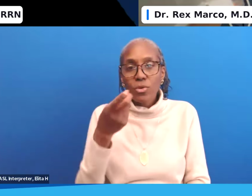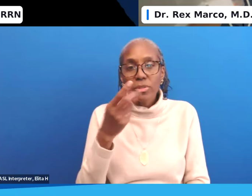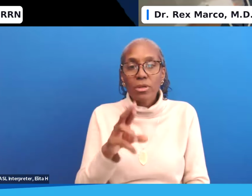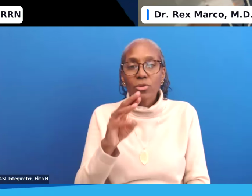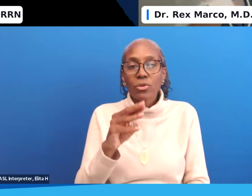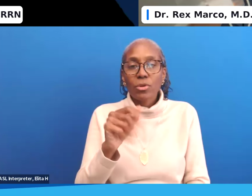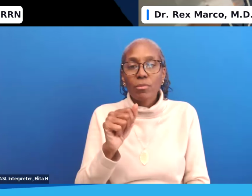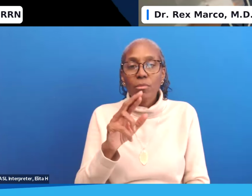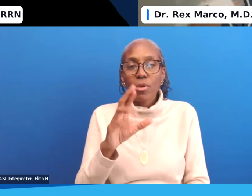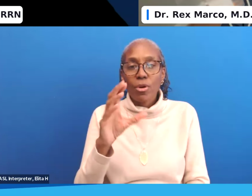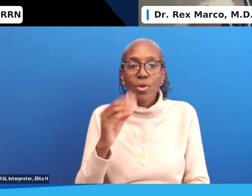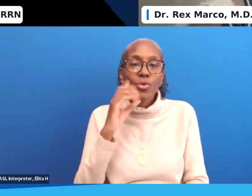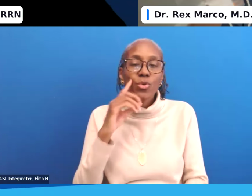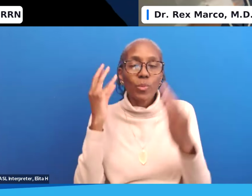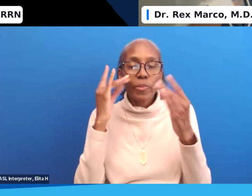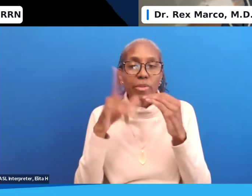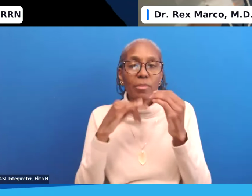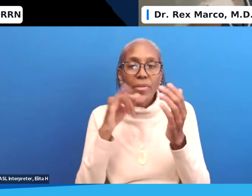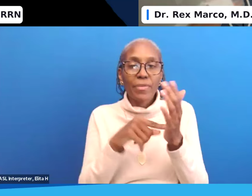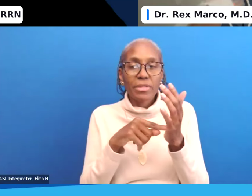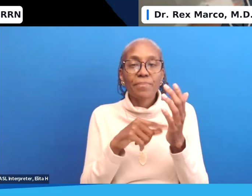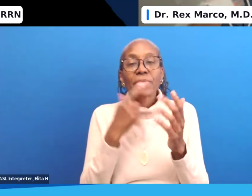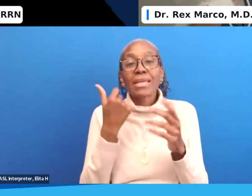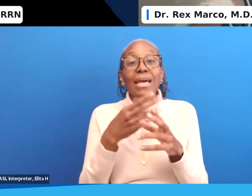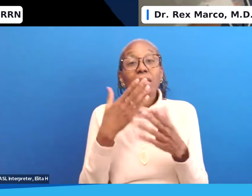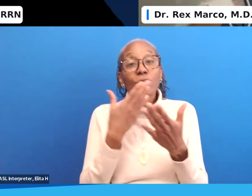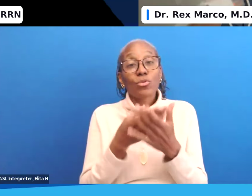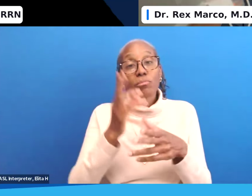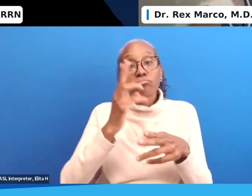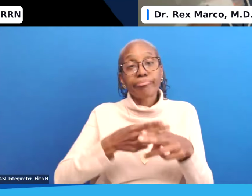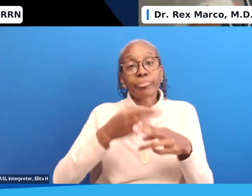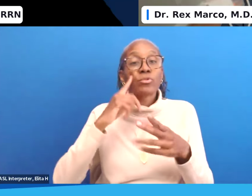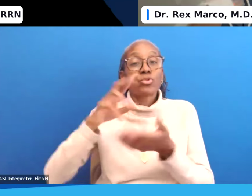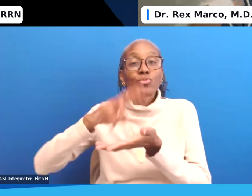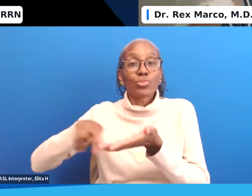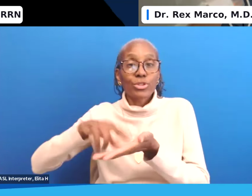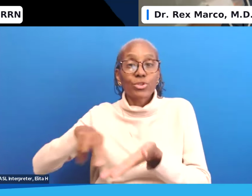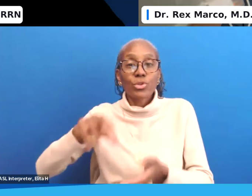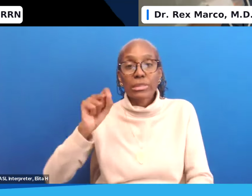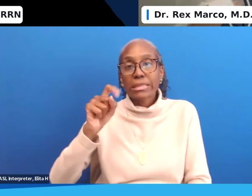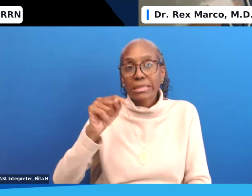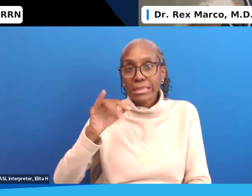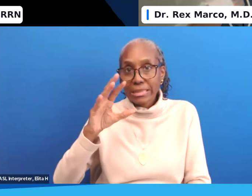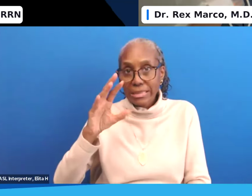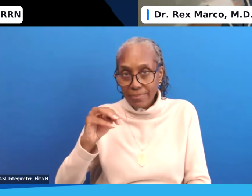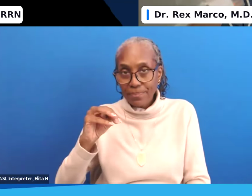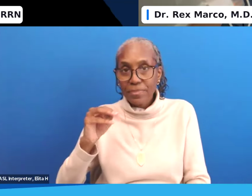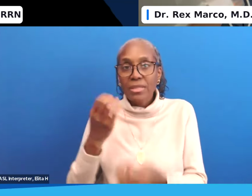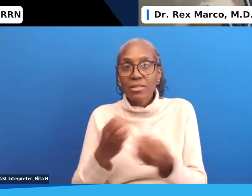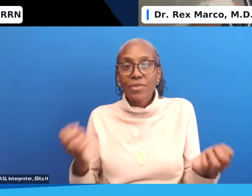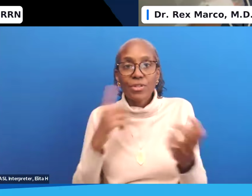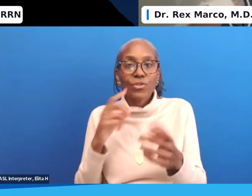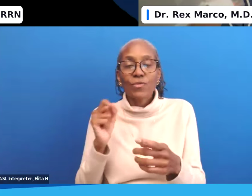have some thoughts about this. Is there a reputable resource to research stim devices for spinal cord